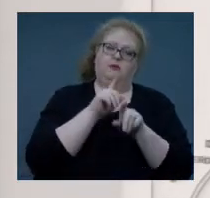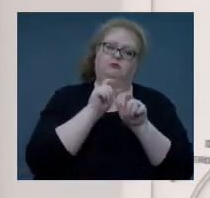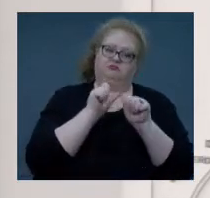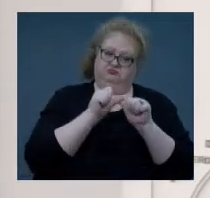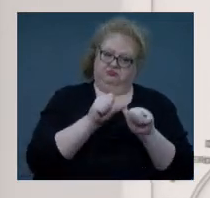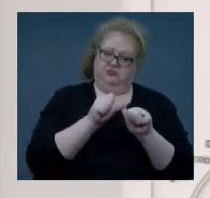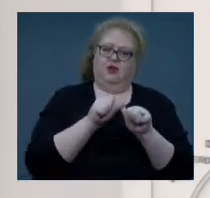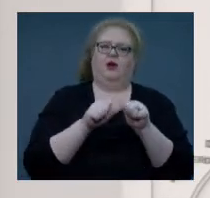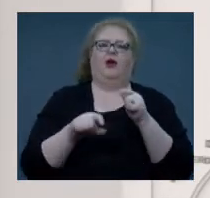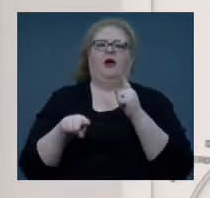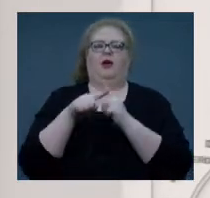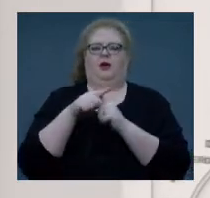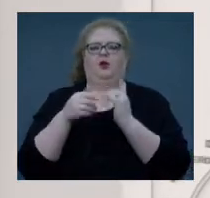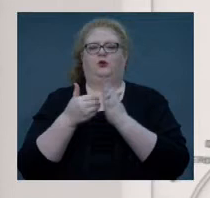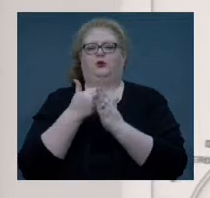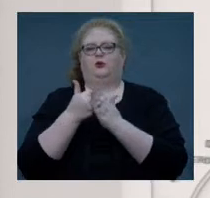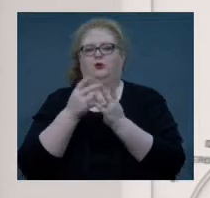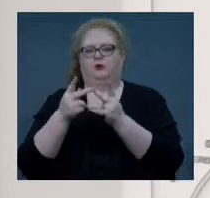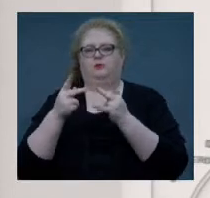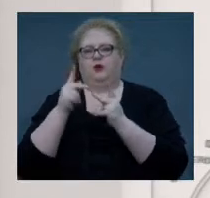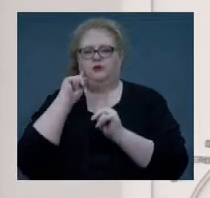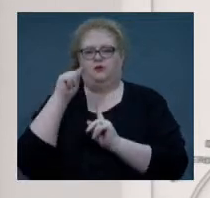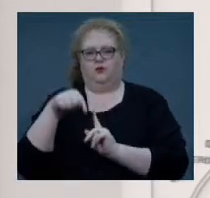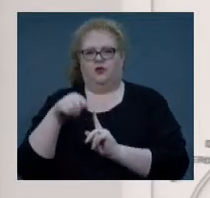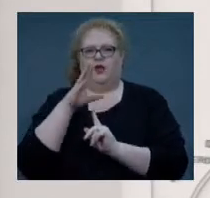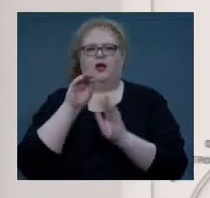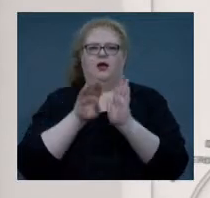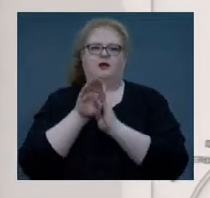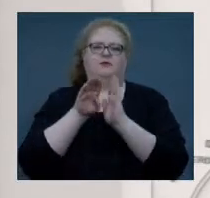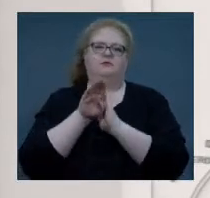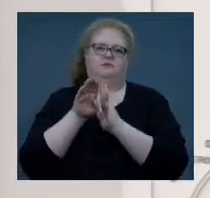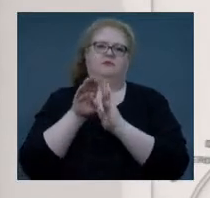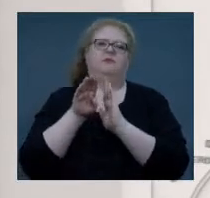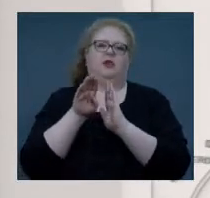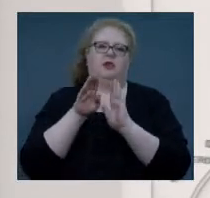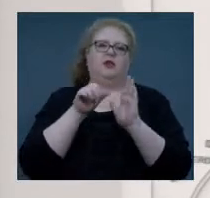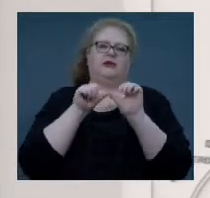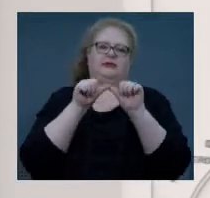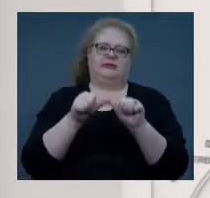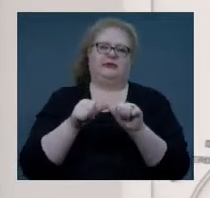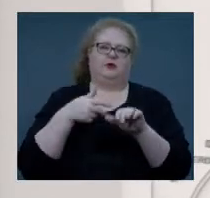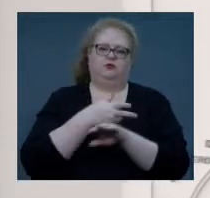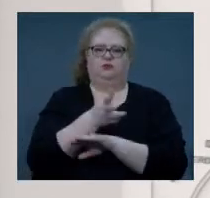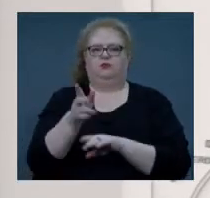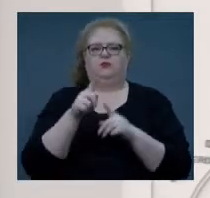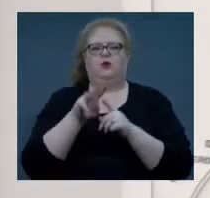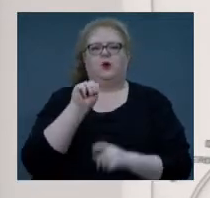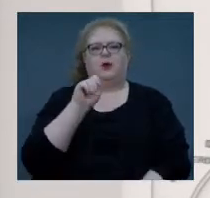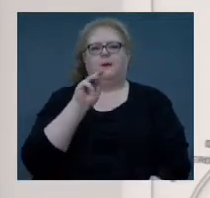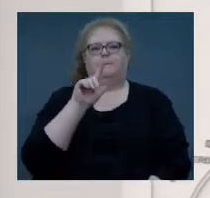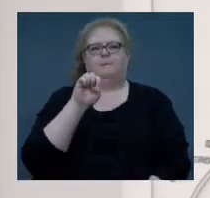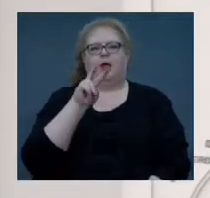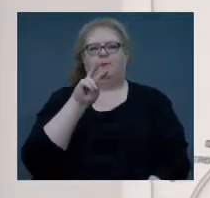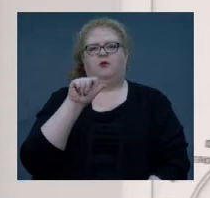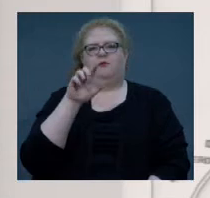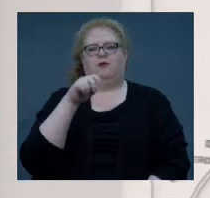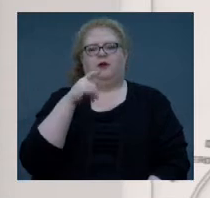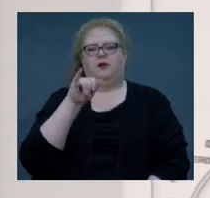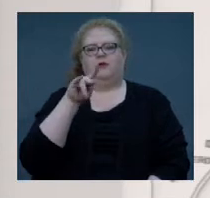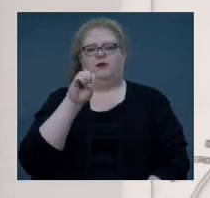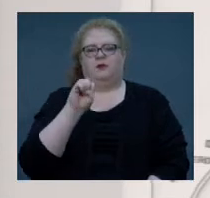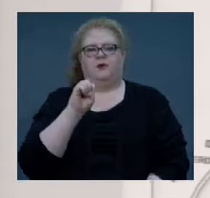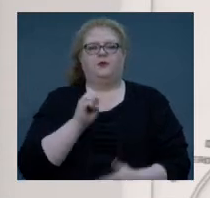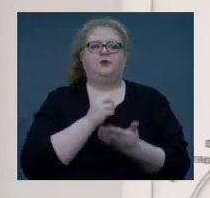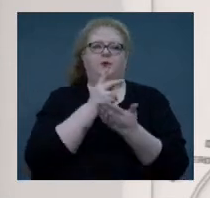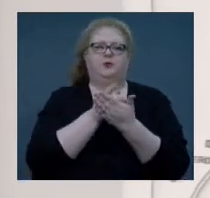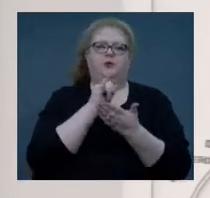space for this new development, as well as to provide continued access to Mableville Pike. Would approve both a site plan